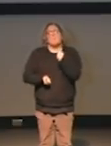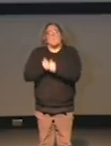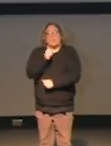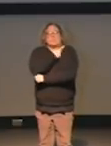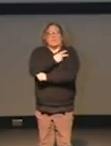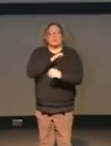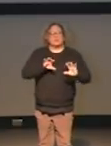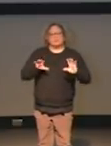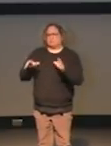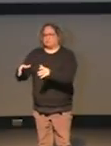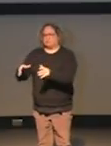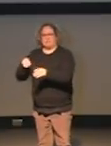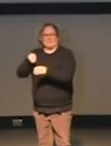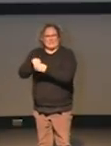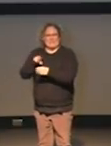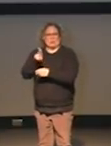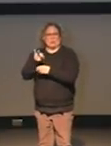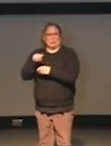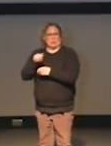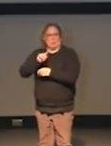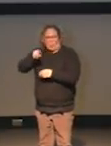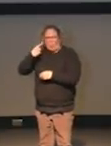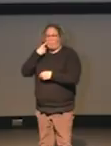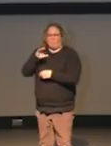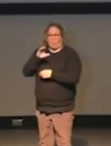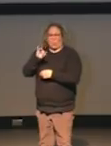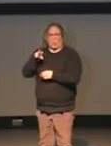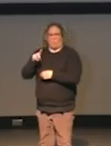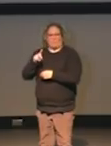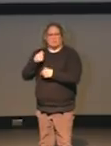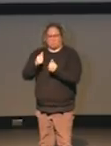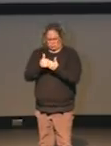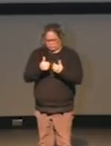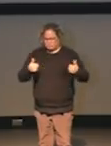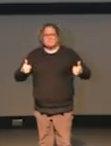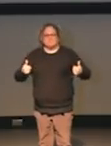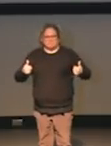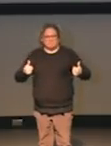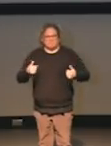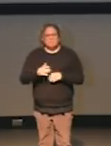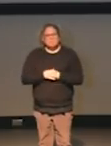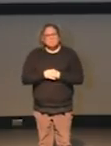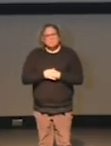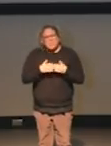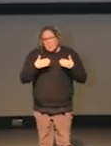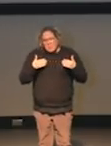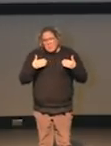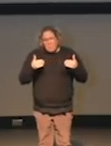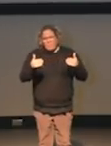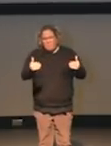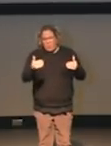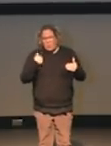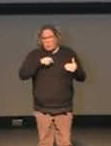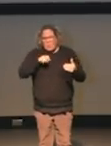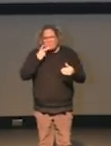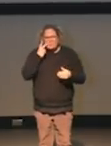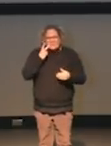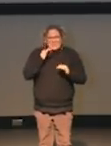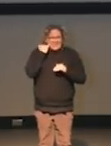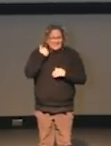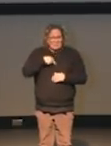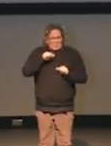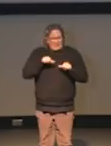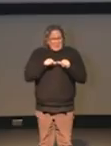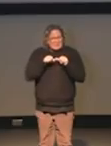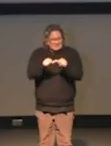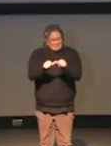cohorted into COVID units, and we've tried to separate patients. We're going to have to see how sustainable that is going forward, but that is one of the things that